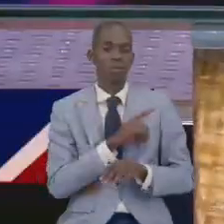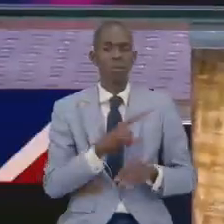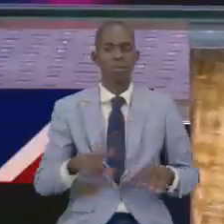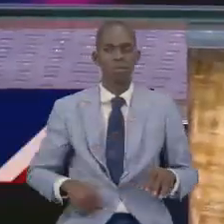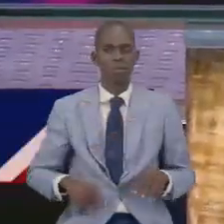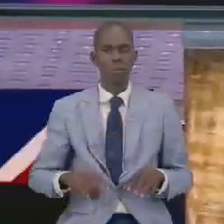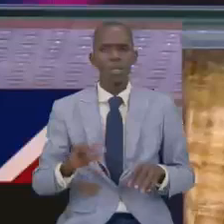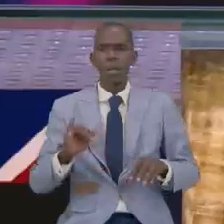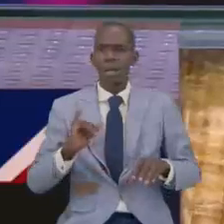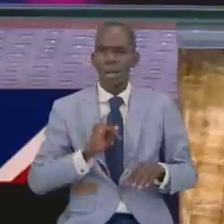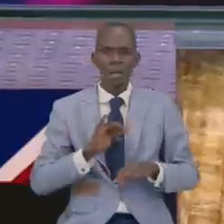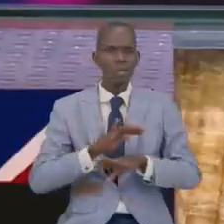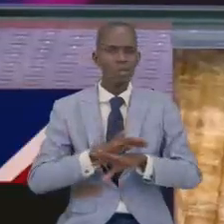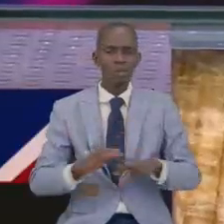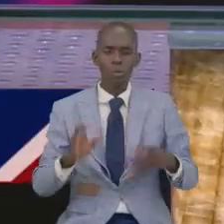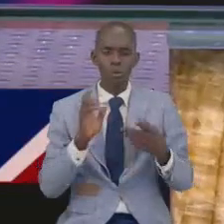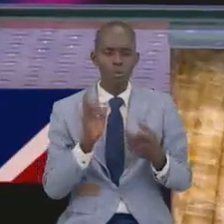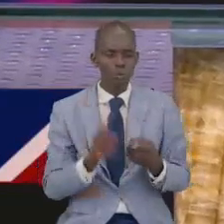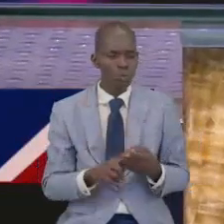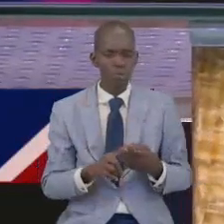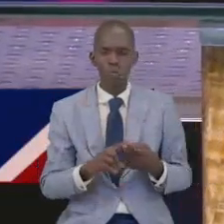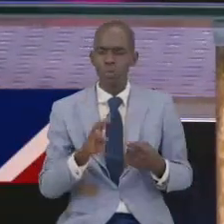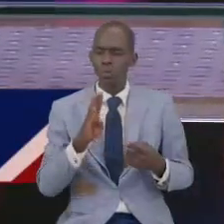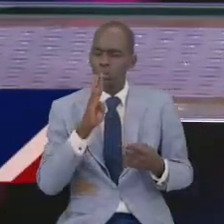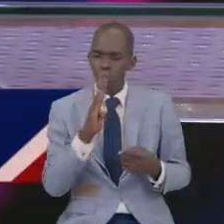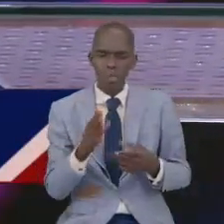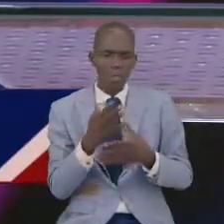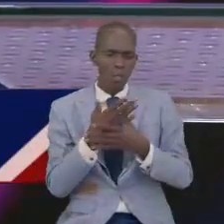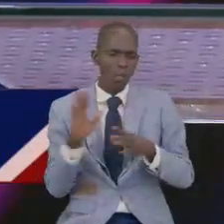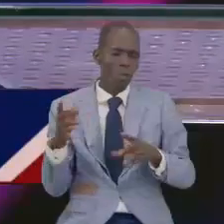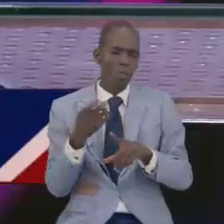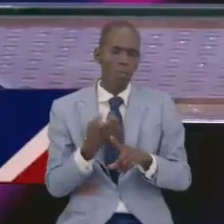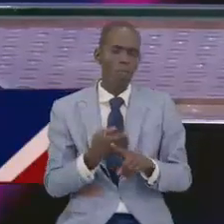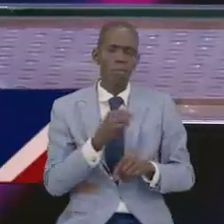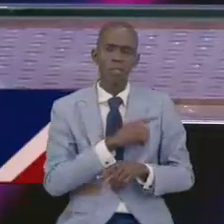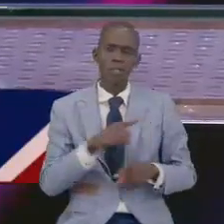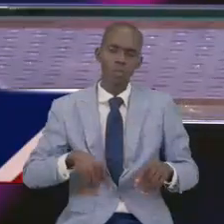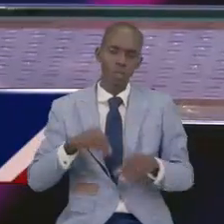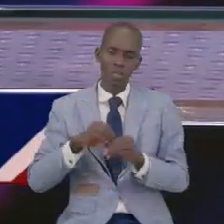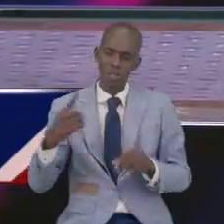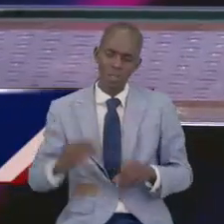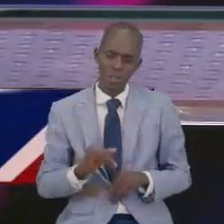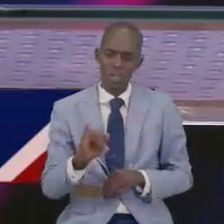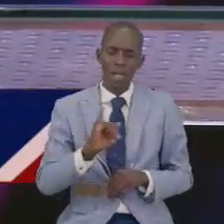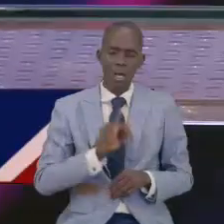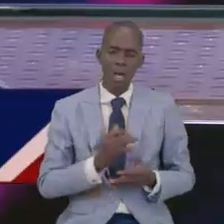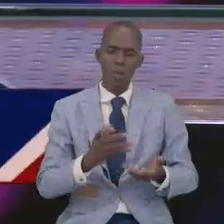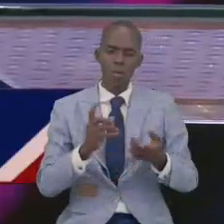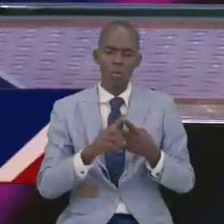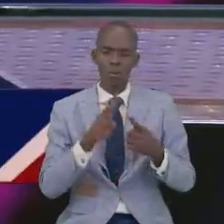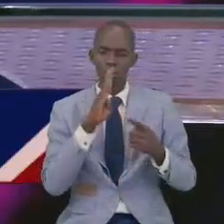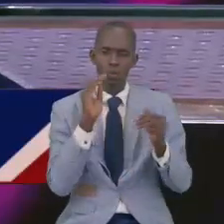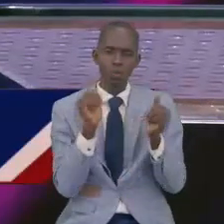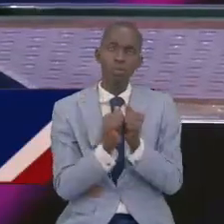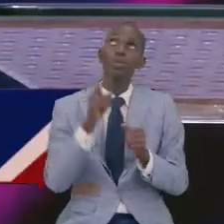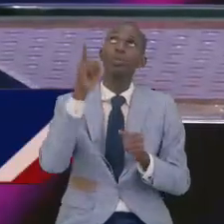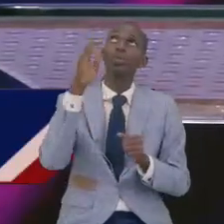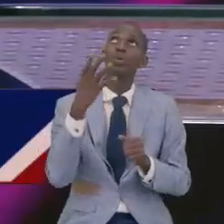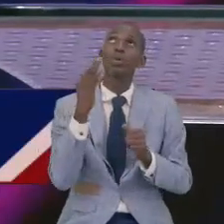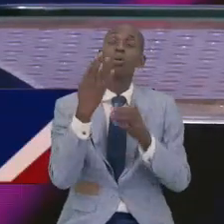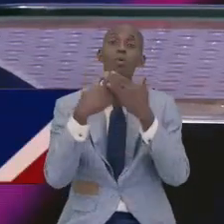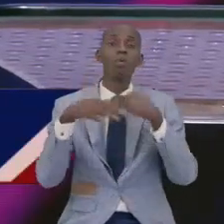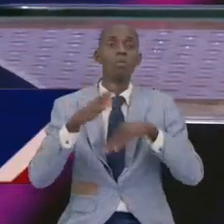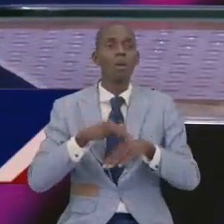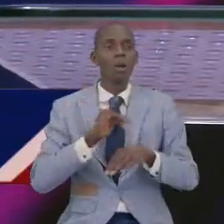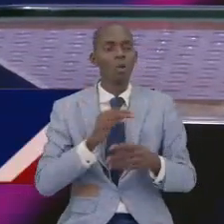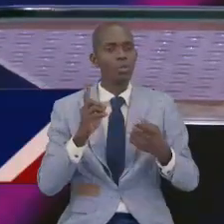don't want to spend eternity away from the Heavenly Father. I want to spend eternity with the God of heaven. I want to live a